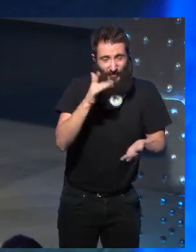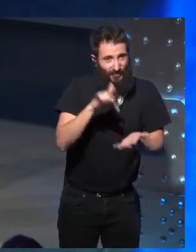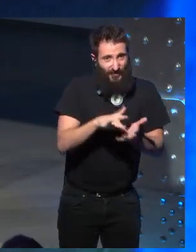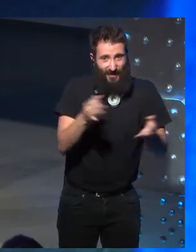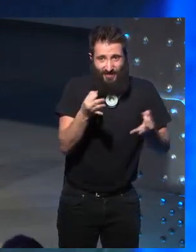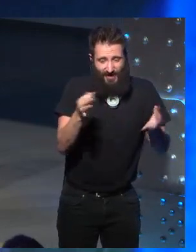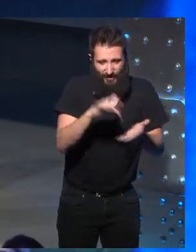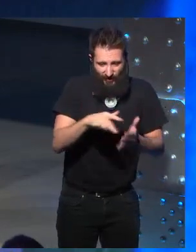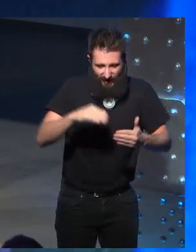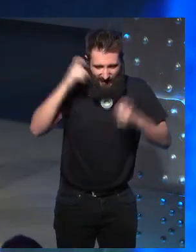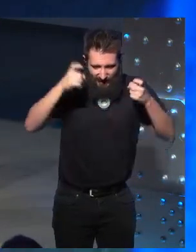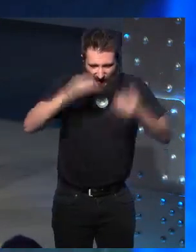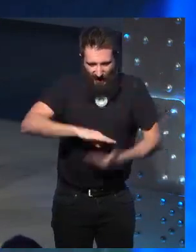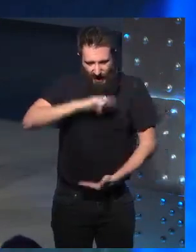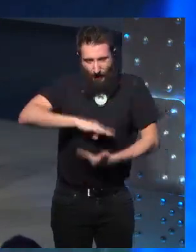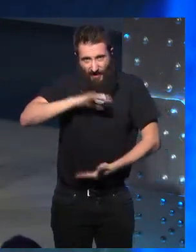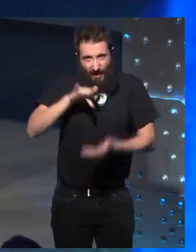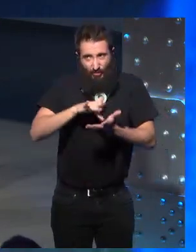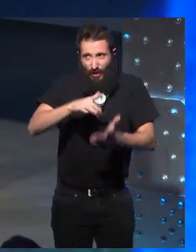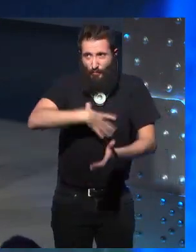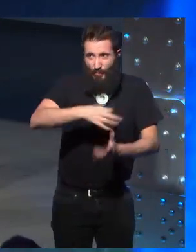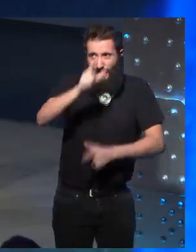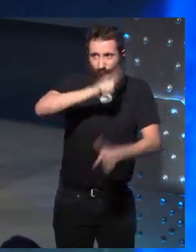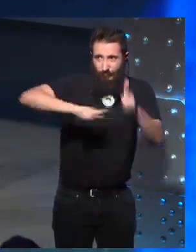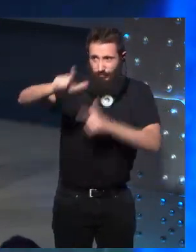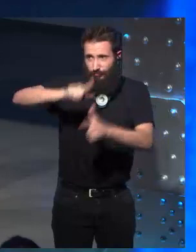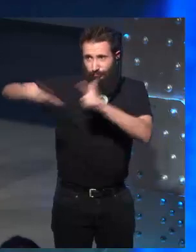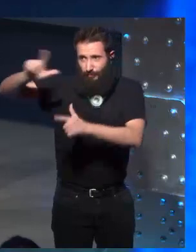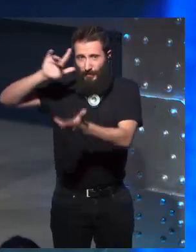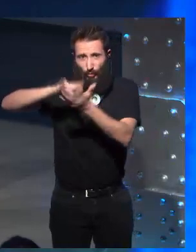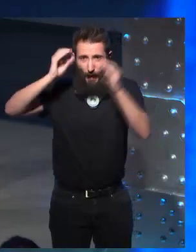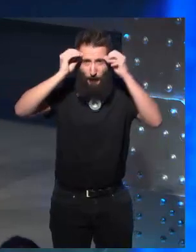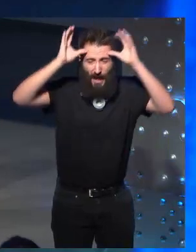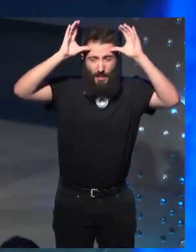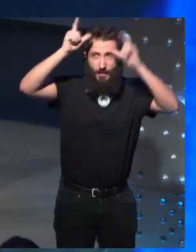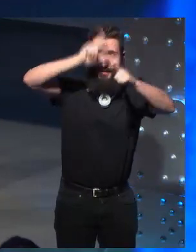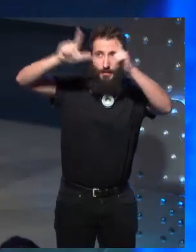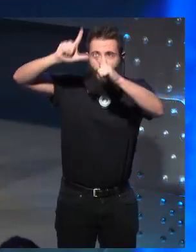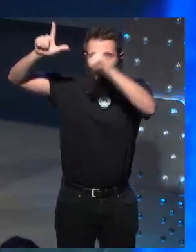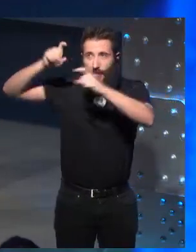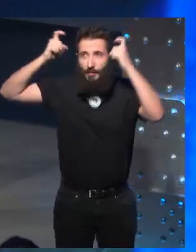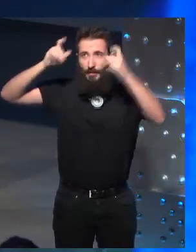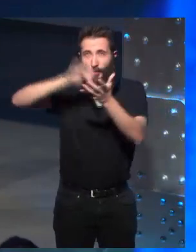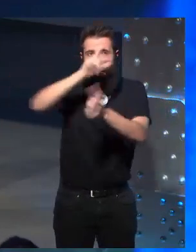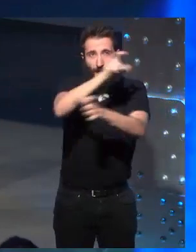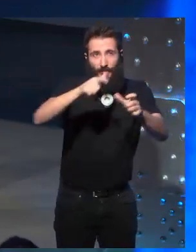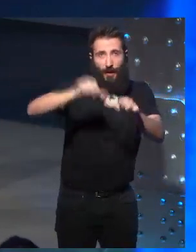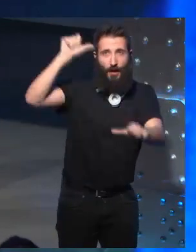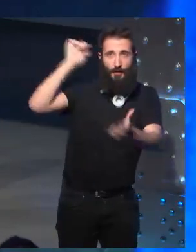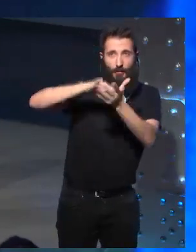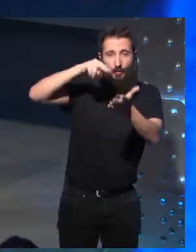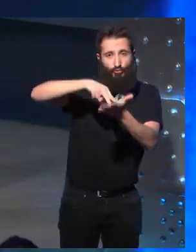able to travel wherever you want in your mind, in places where no one has been before, in places, there are so